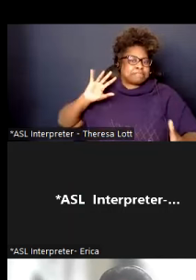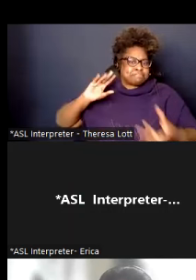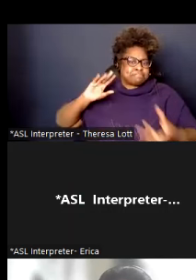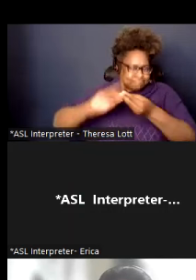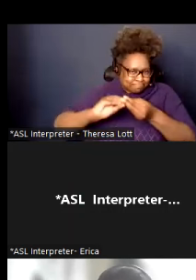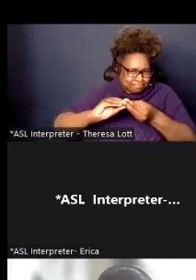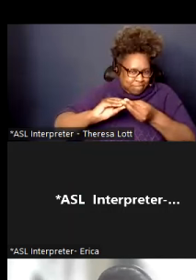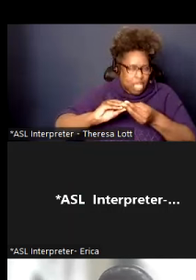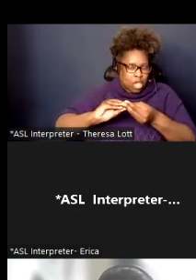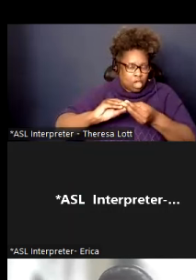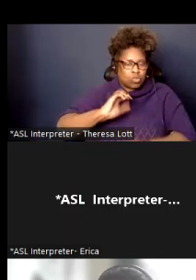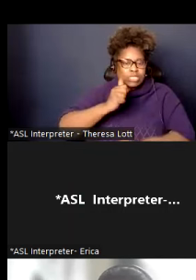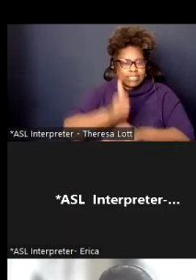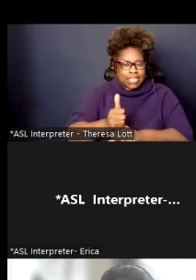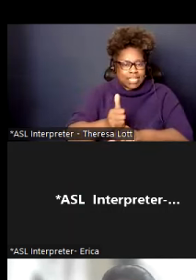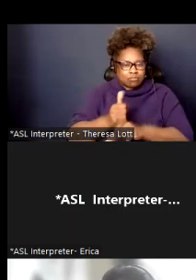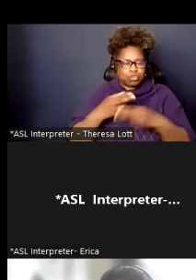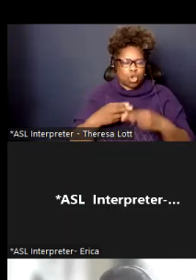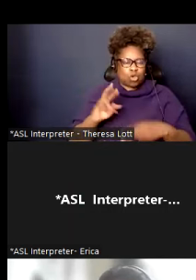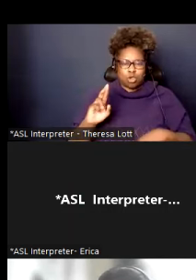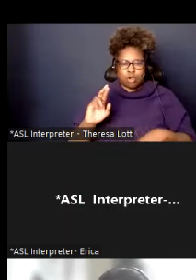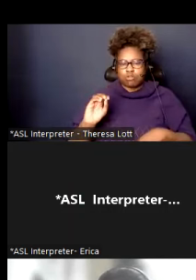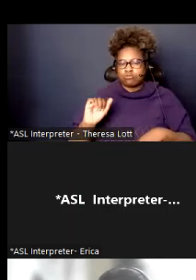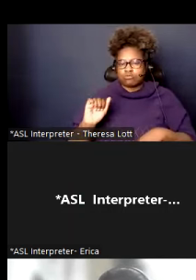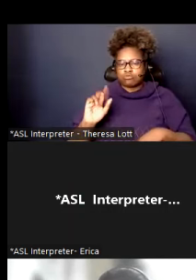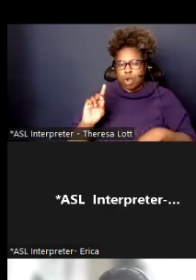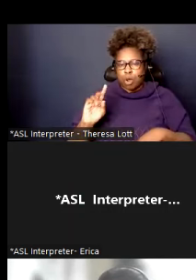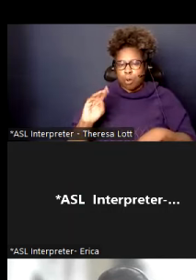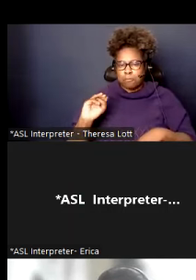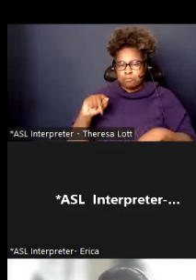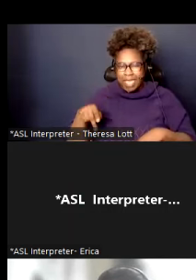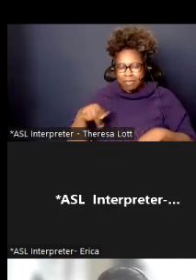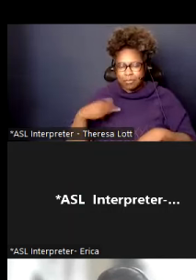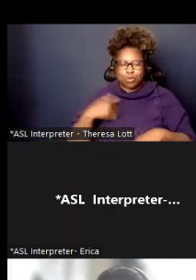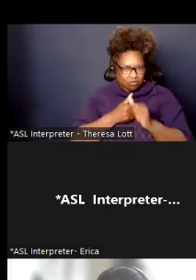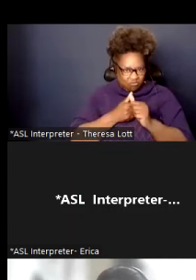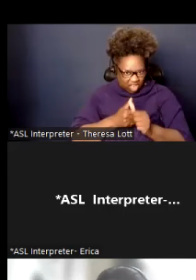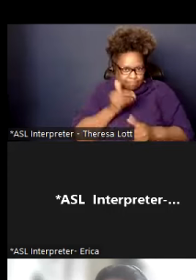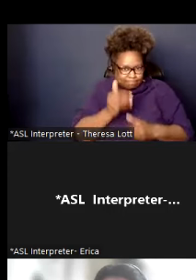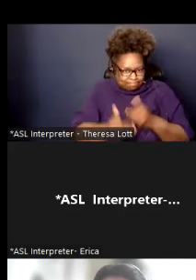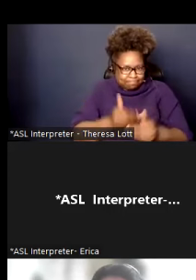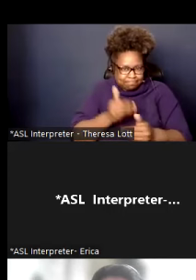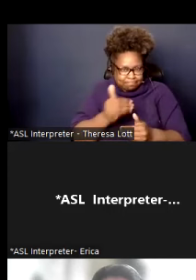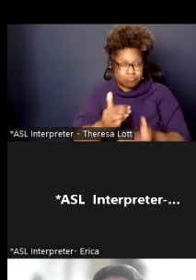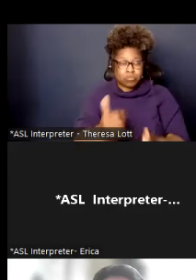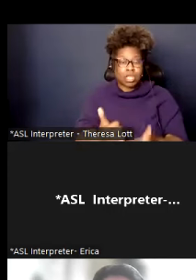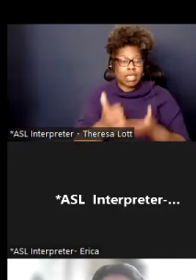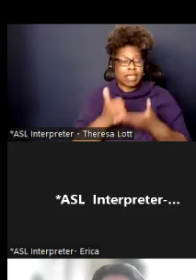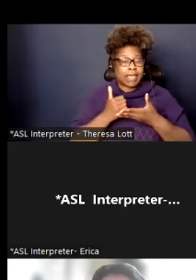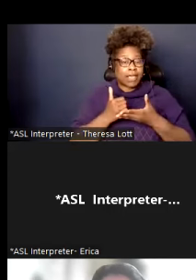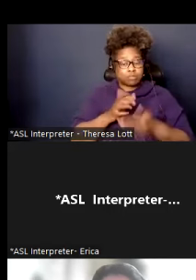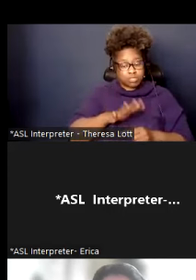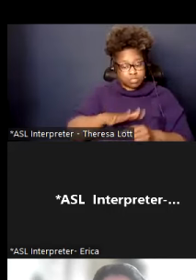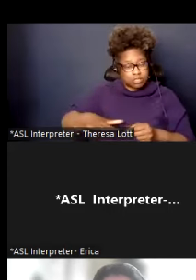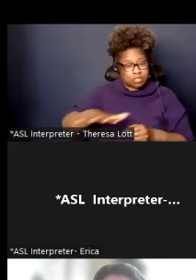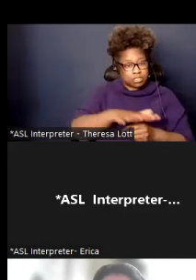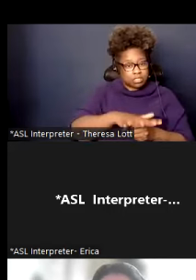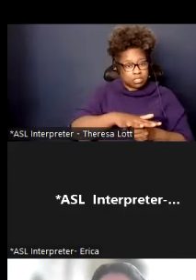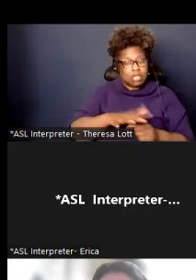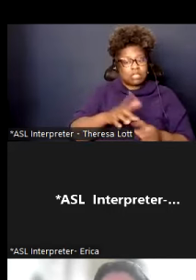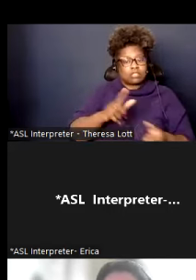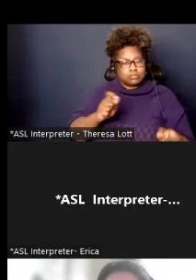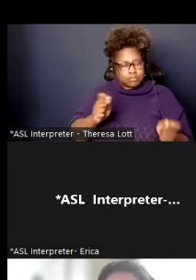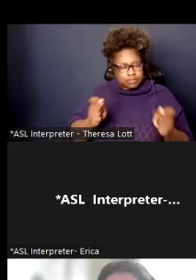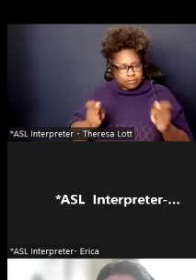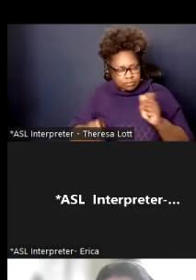for us to follow this summer. The plan aims to guide the region in the transformation to address the needs of the